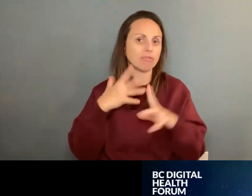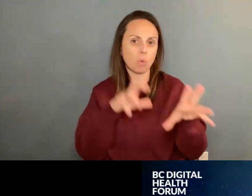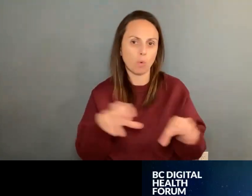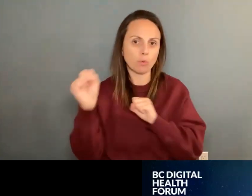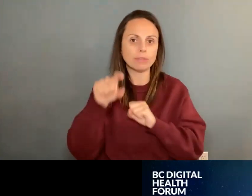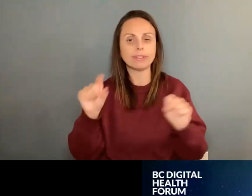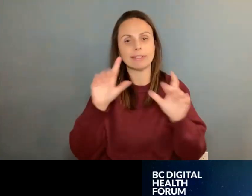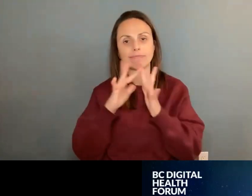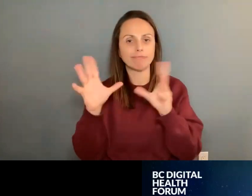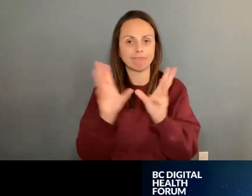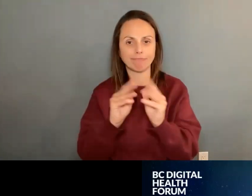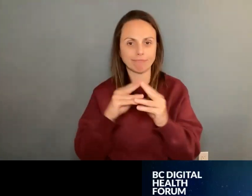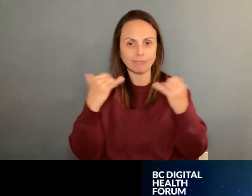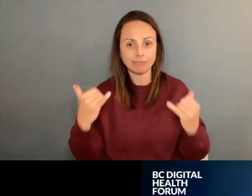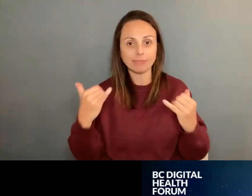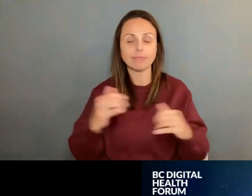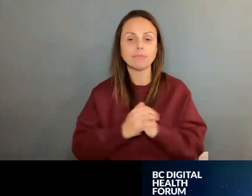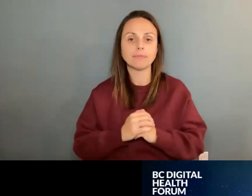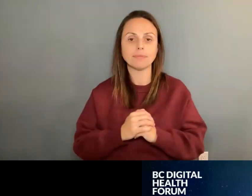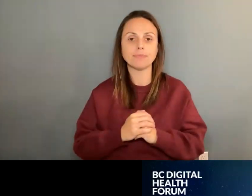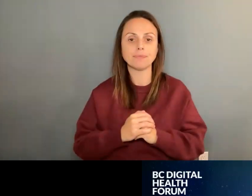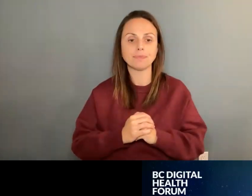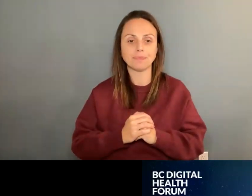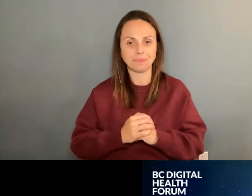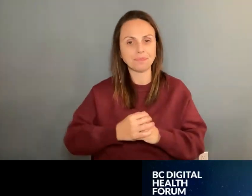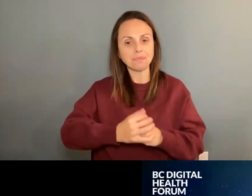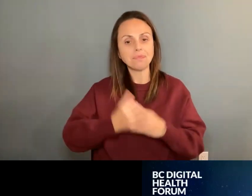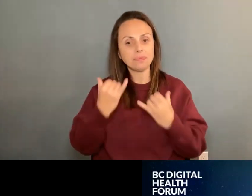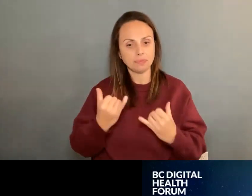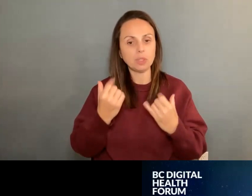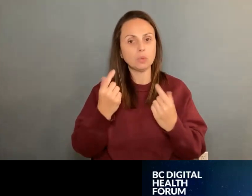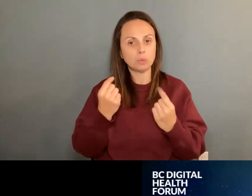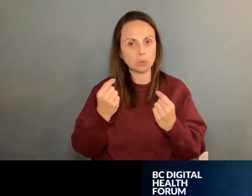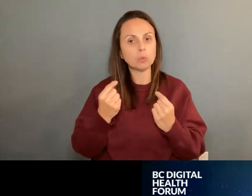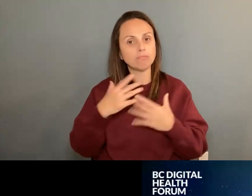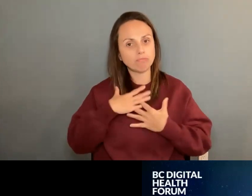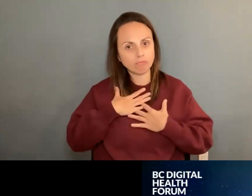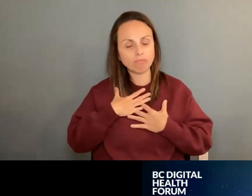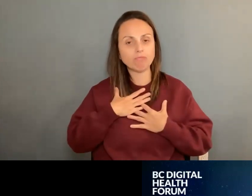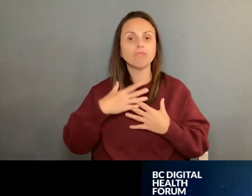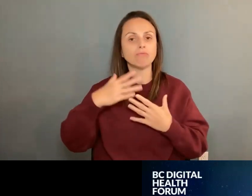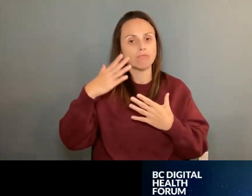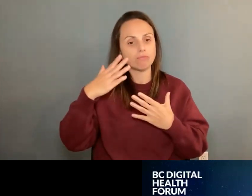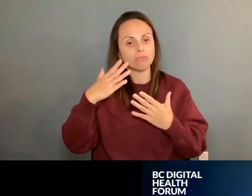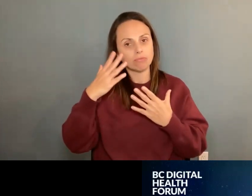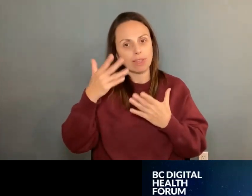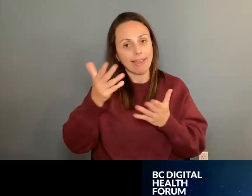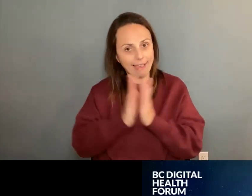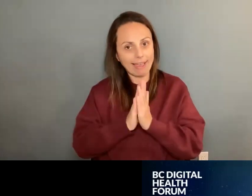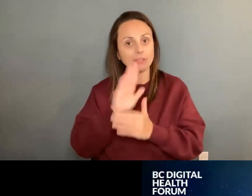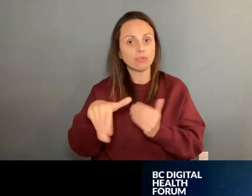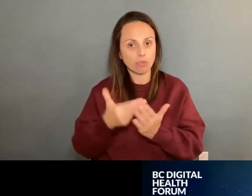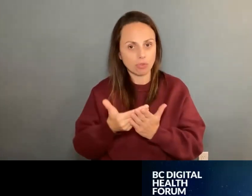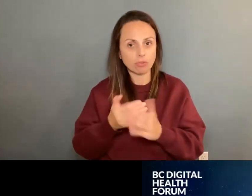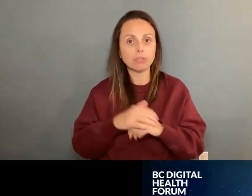virtual sessions today. As always, I want us to take a moment to meaningfully ground our day. I would like to invite everyone